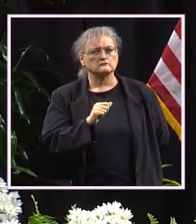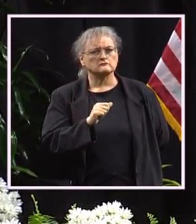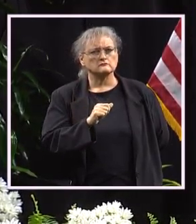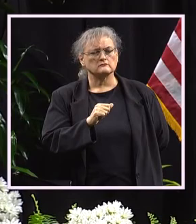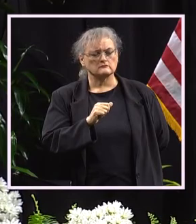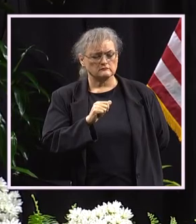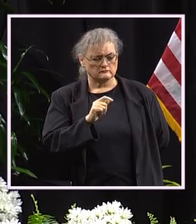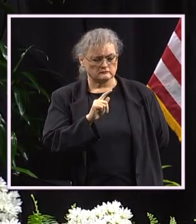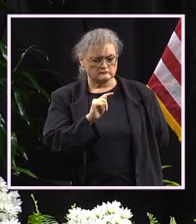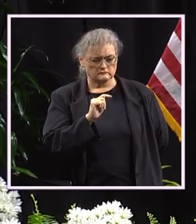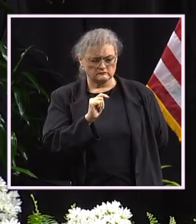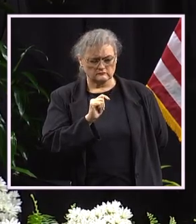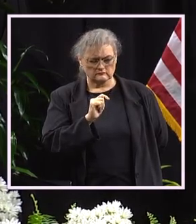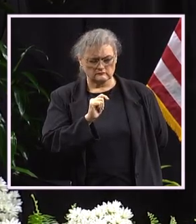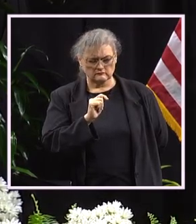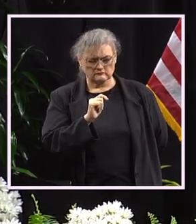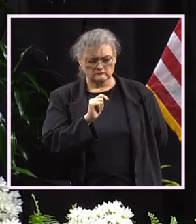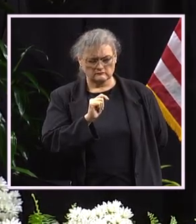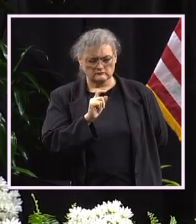Janelli Rios,